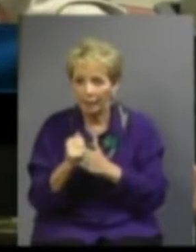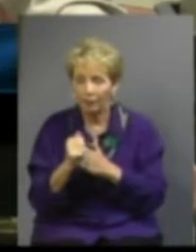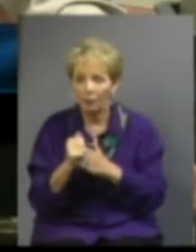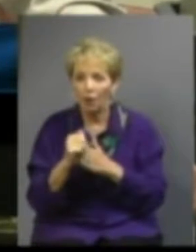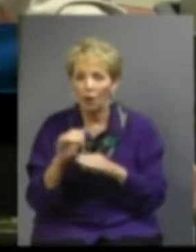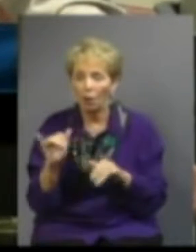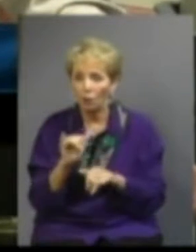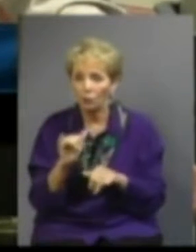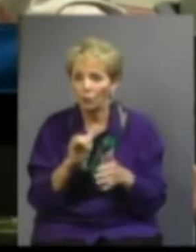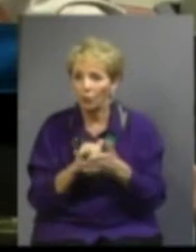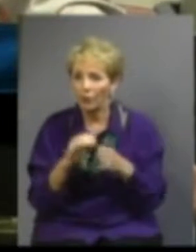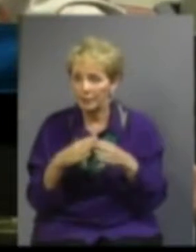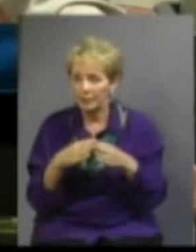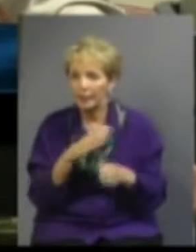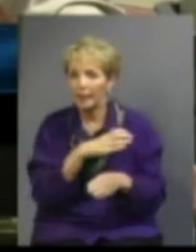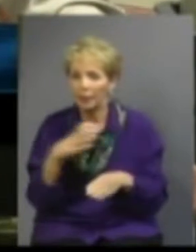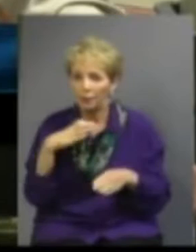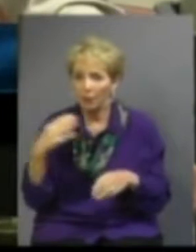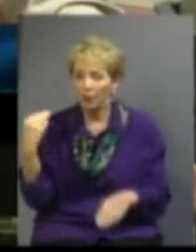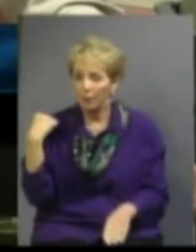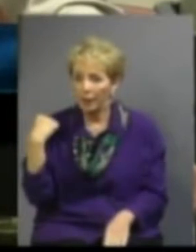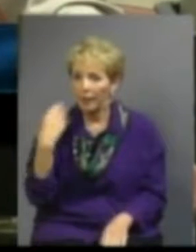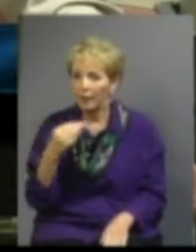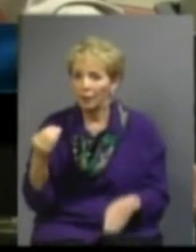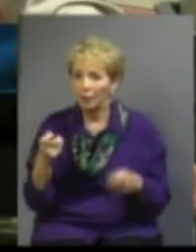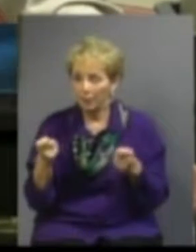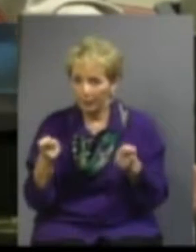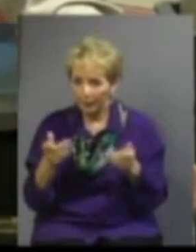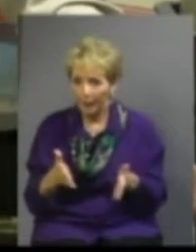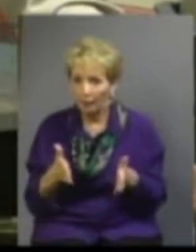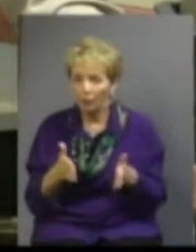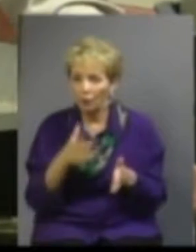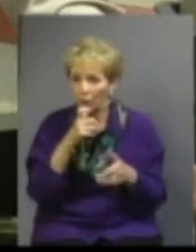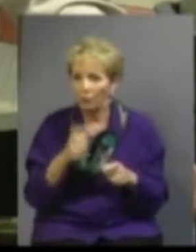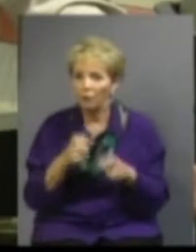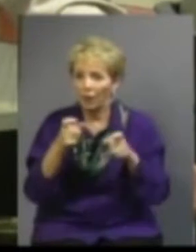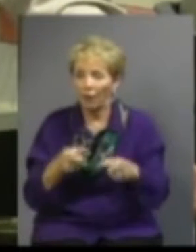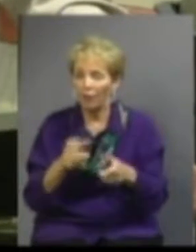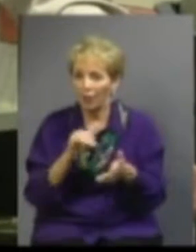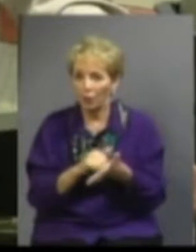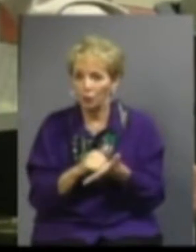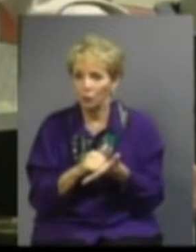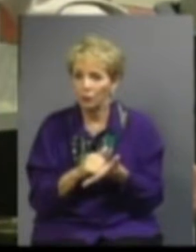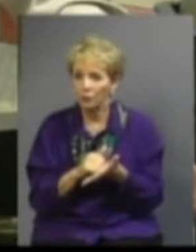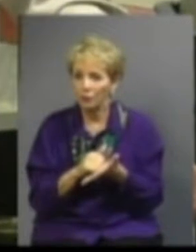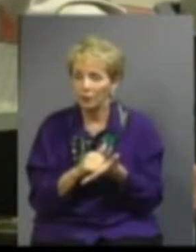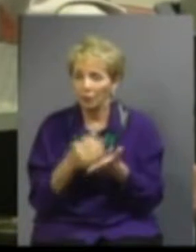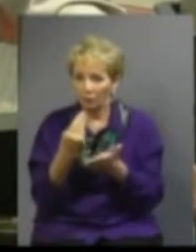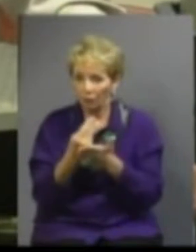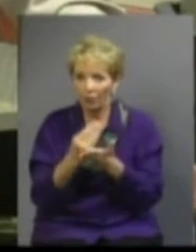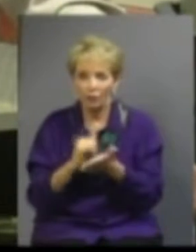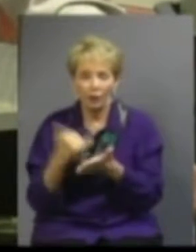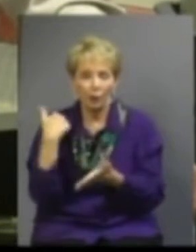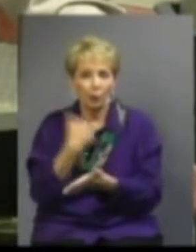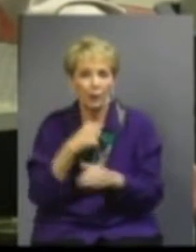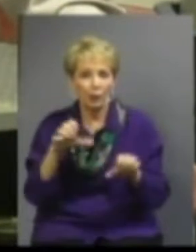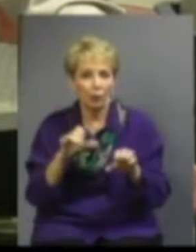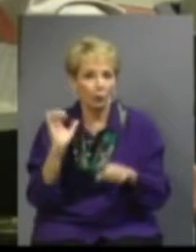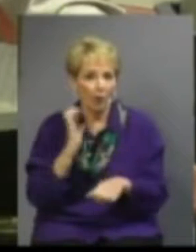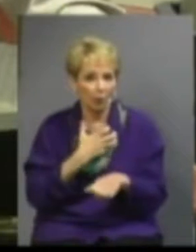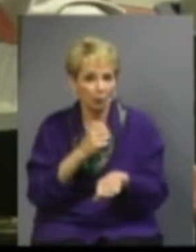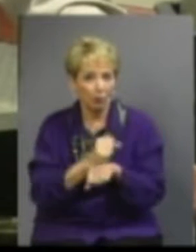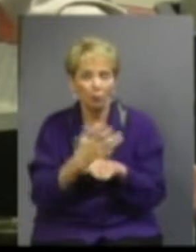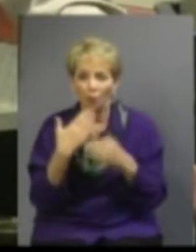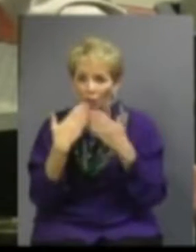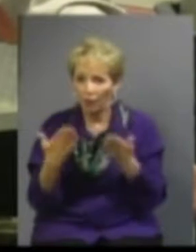it's also the city council and the mayor and the city manager who provide those funds so we can do our job. I just want